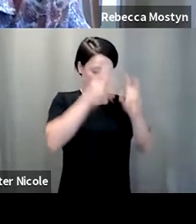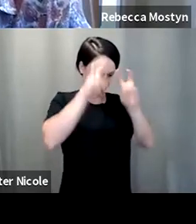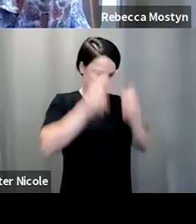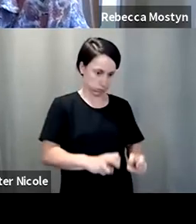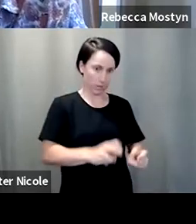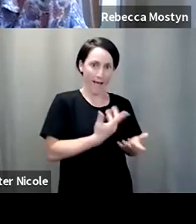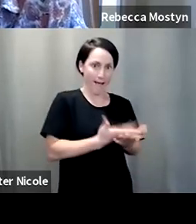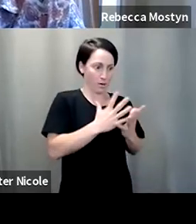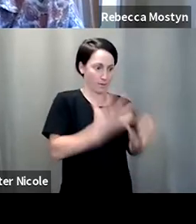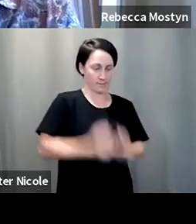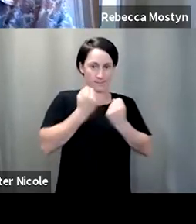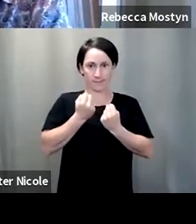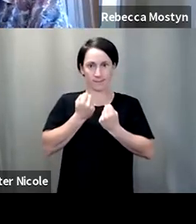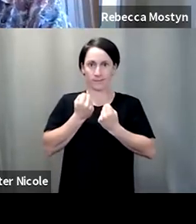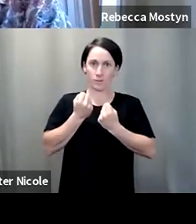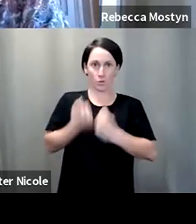them?